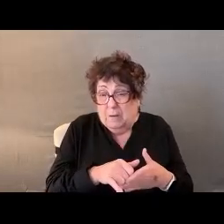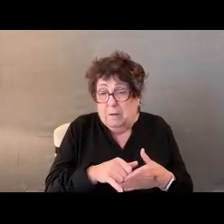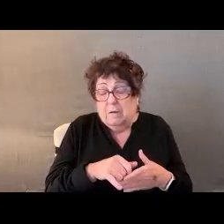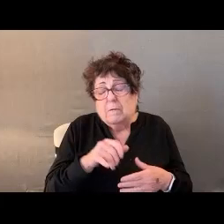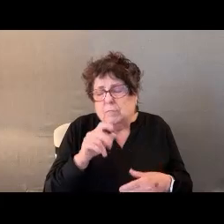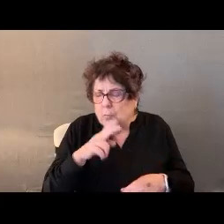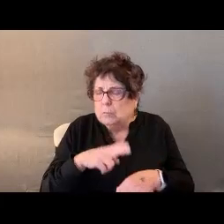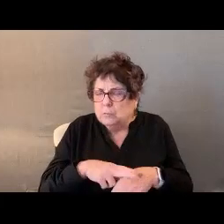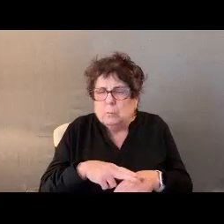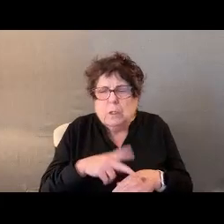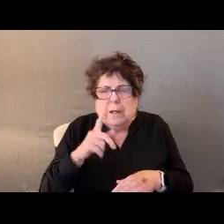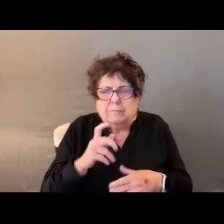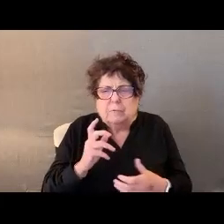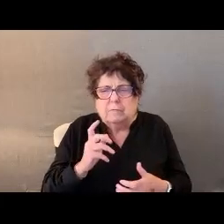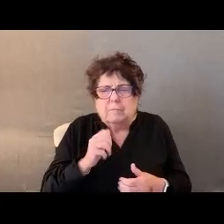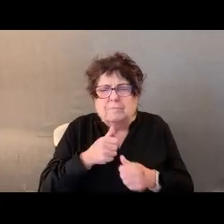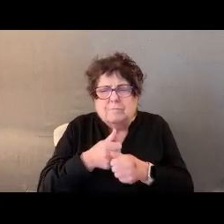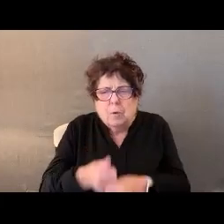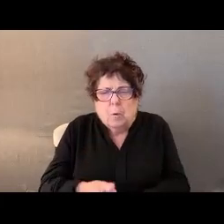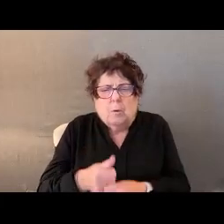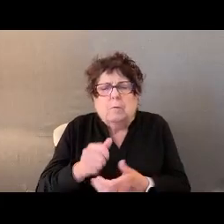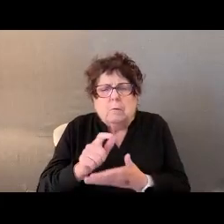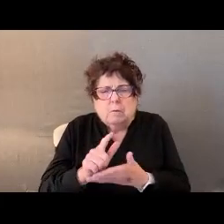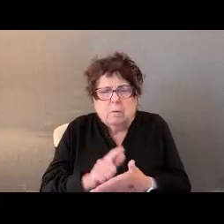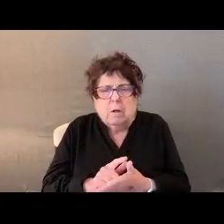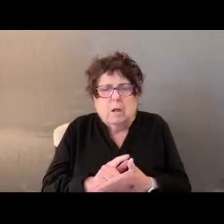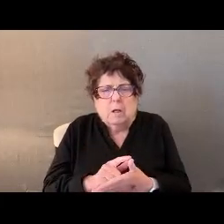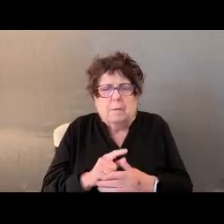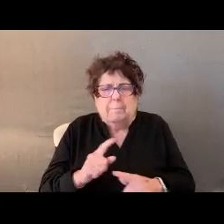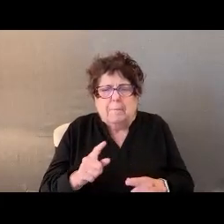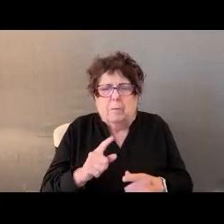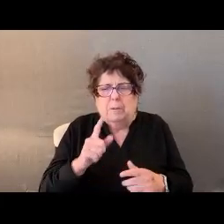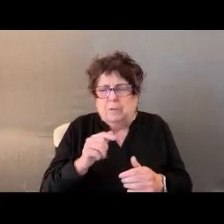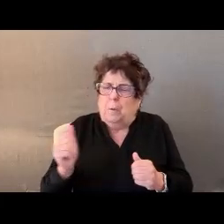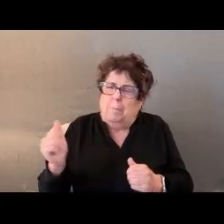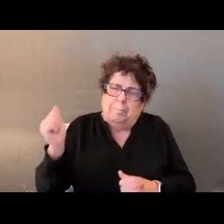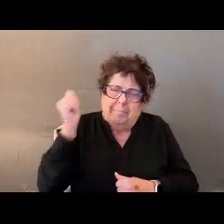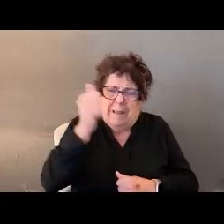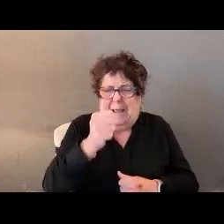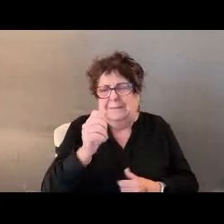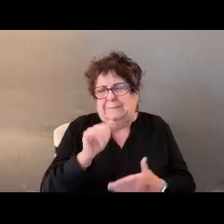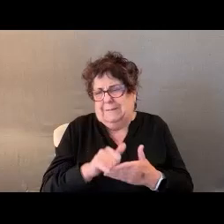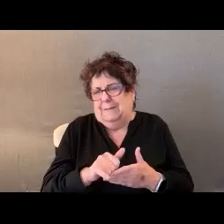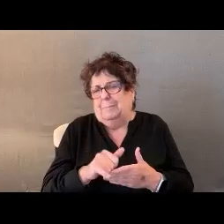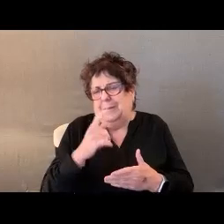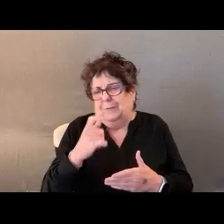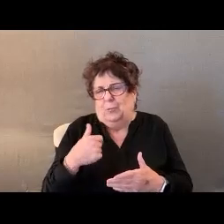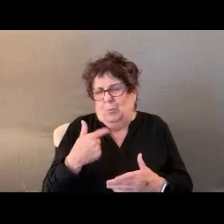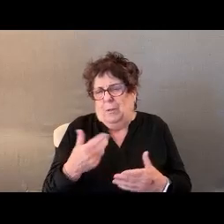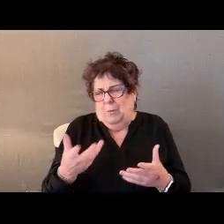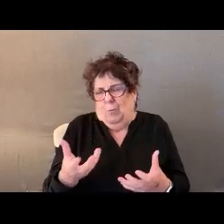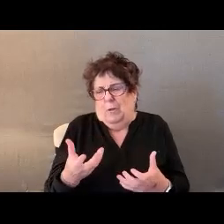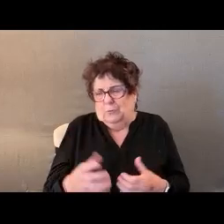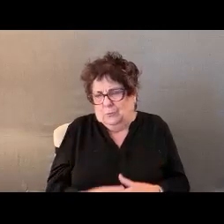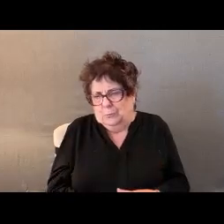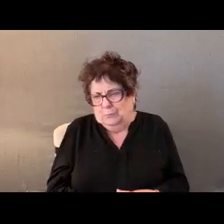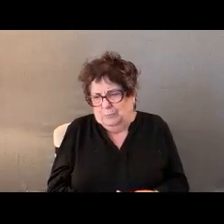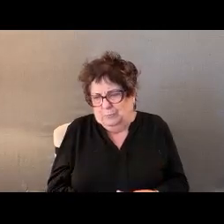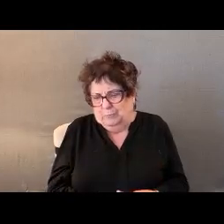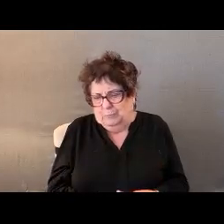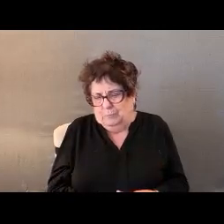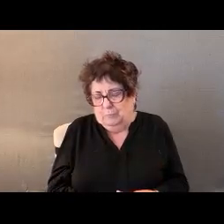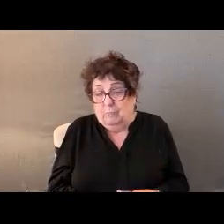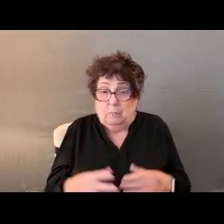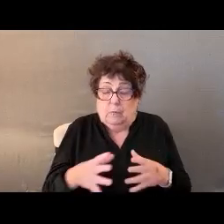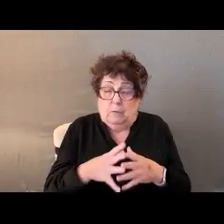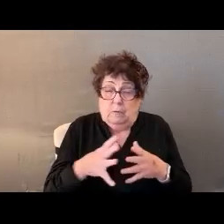law, but we want to go beyond that and do it because we want to do it. And so that means that a lot of what we're going to